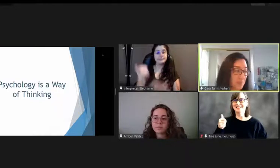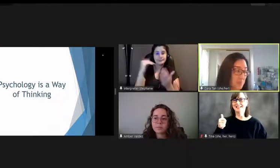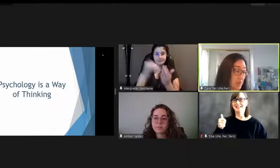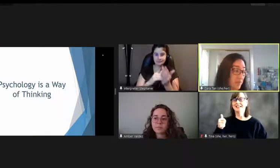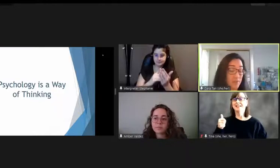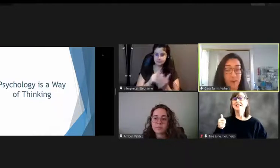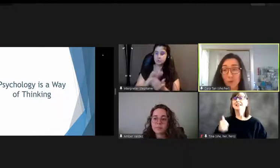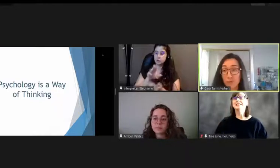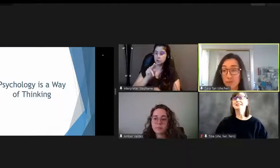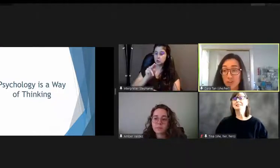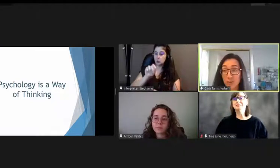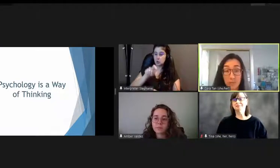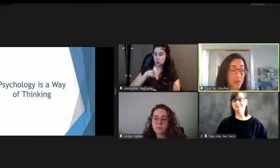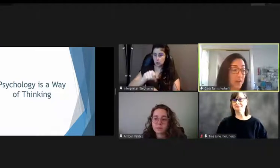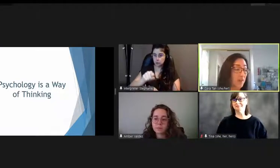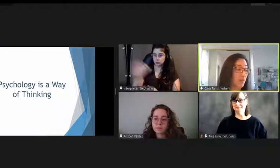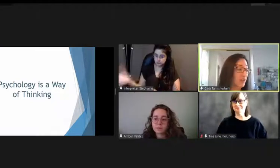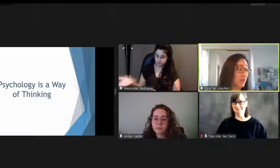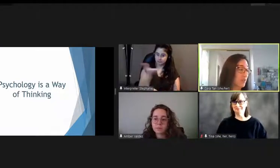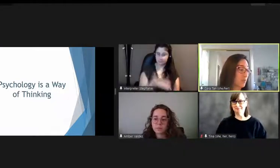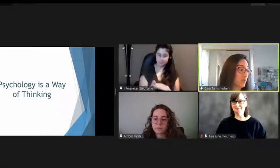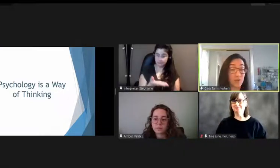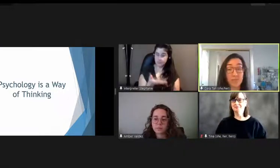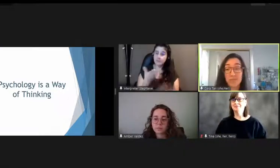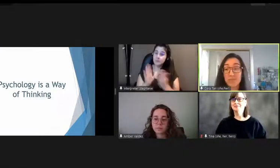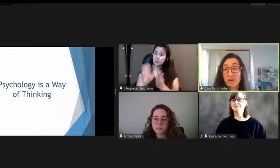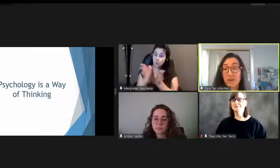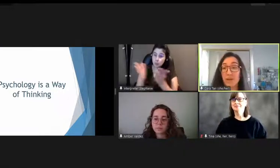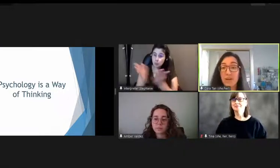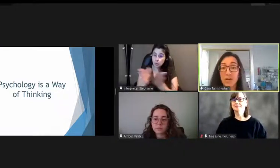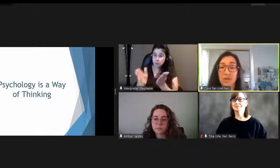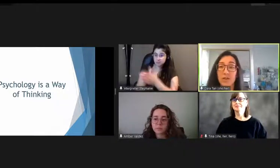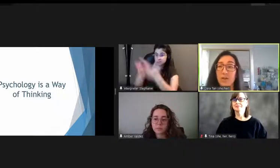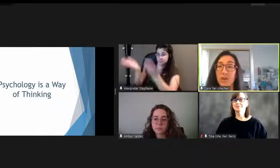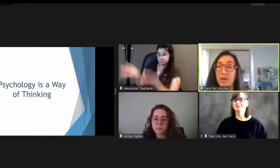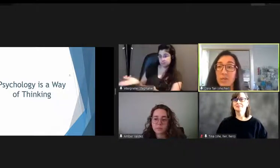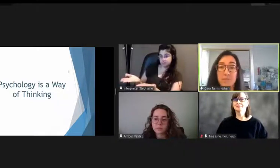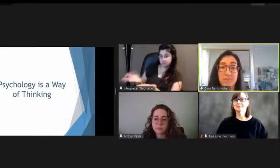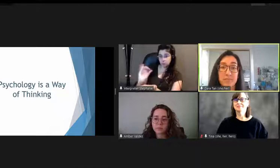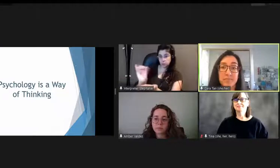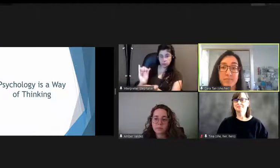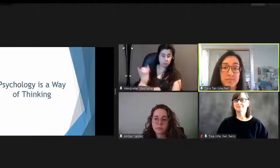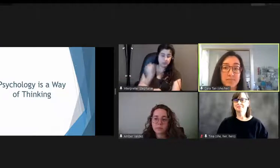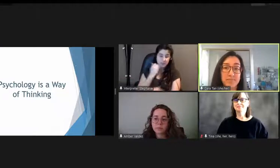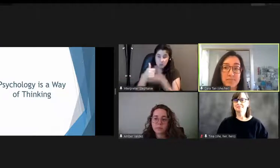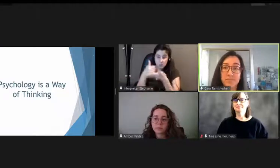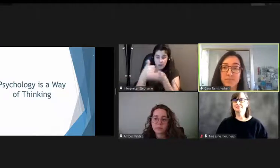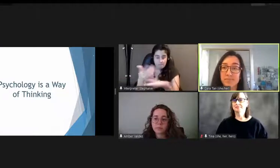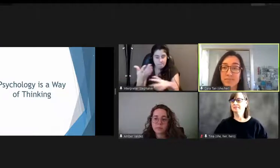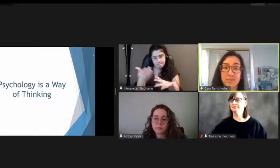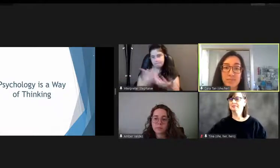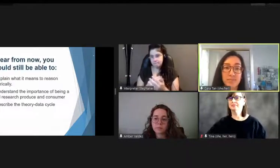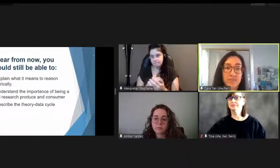notes. If it's helpful to you, maybe even have your textbook with you. Okay.